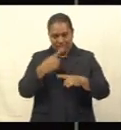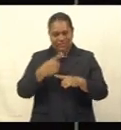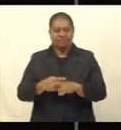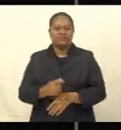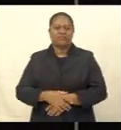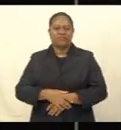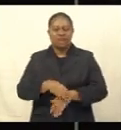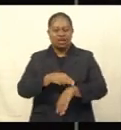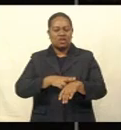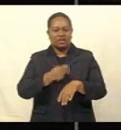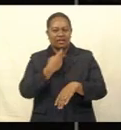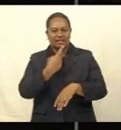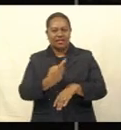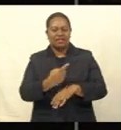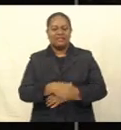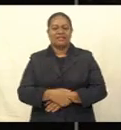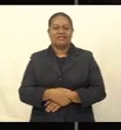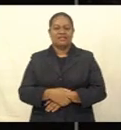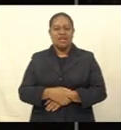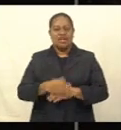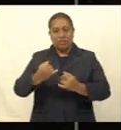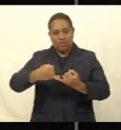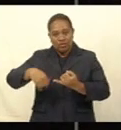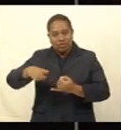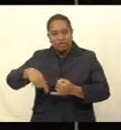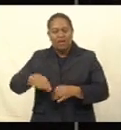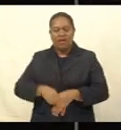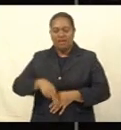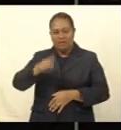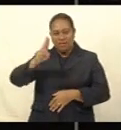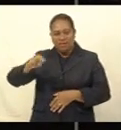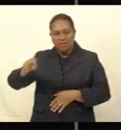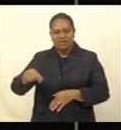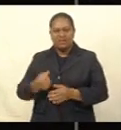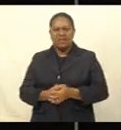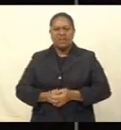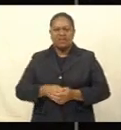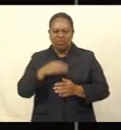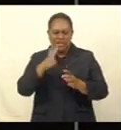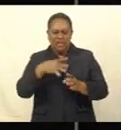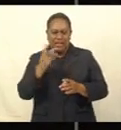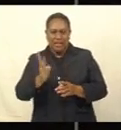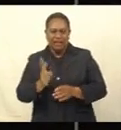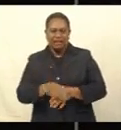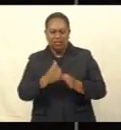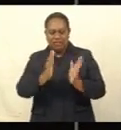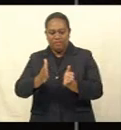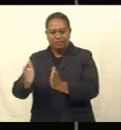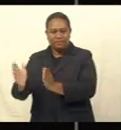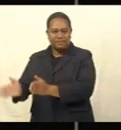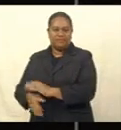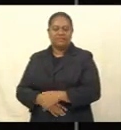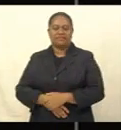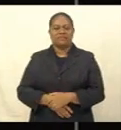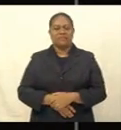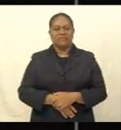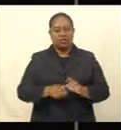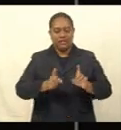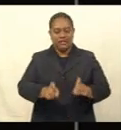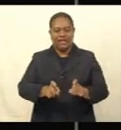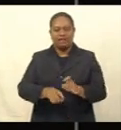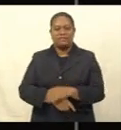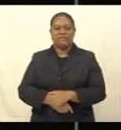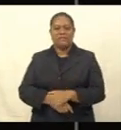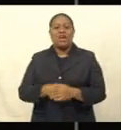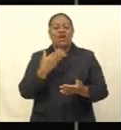says Dr. Fong, and Suvanosori containment zones re-established. For these stories and others, you can tune in daily to our sister